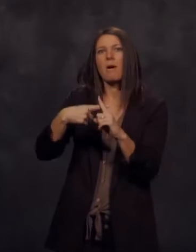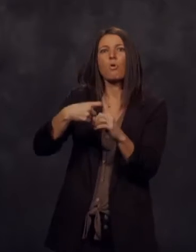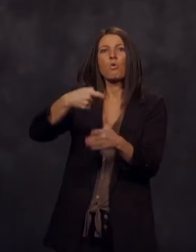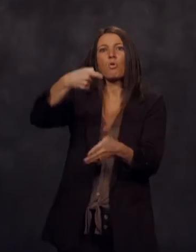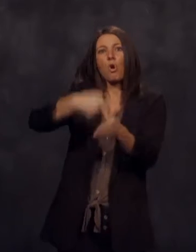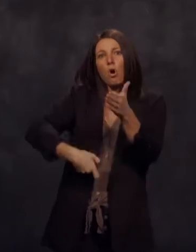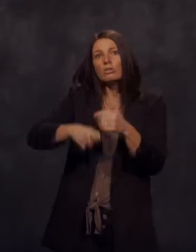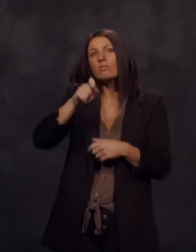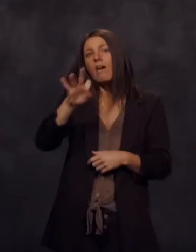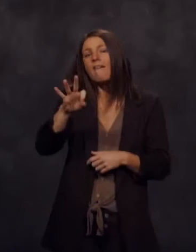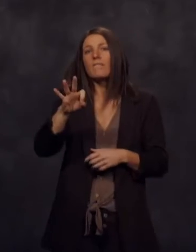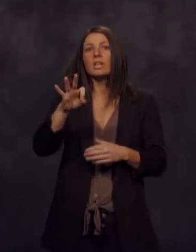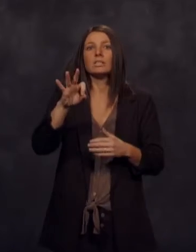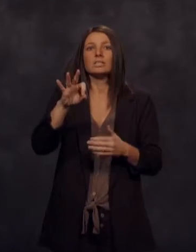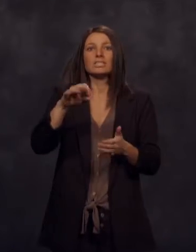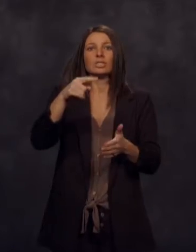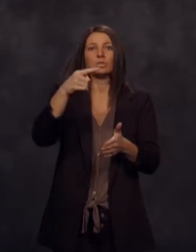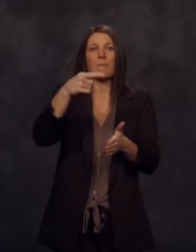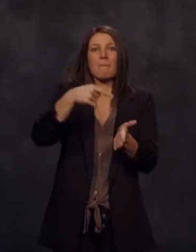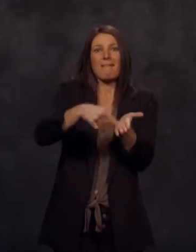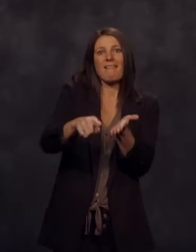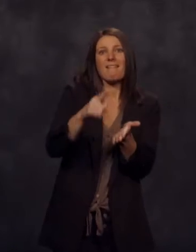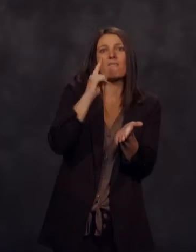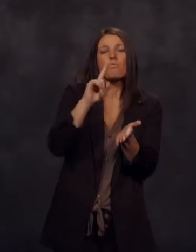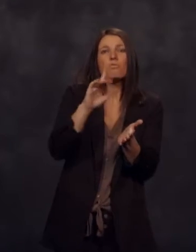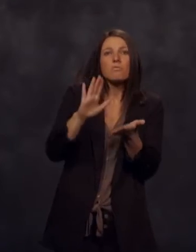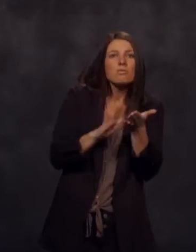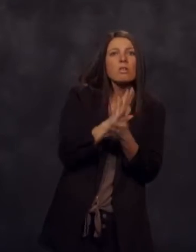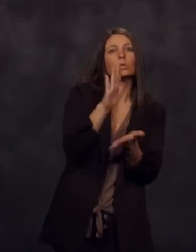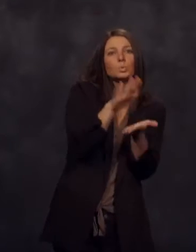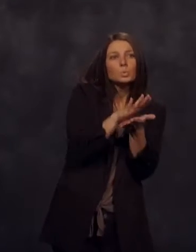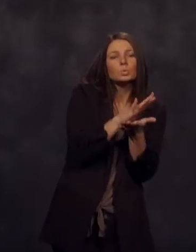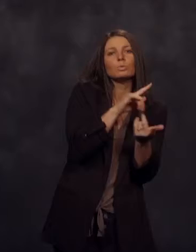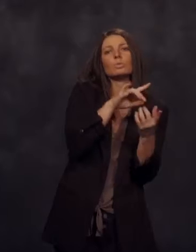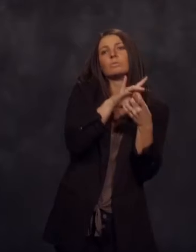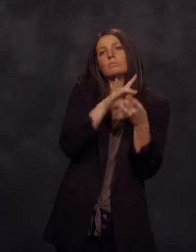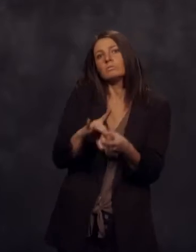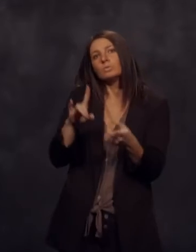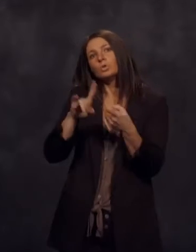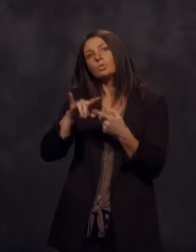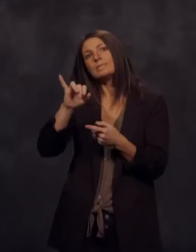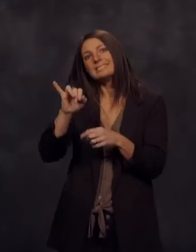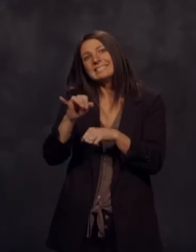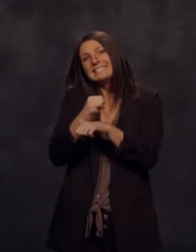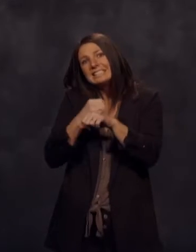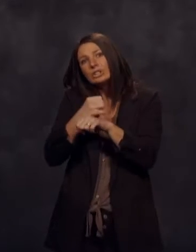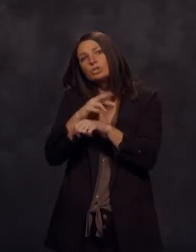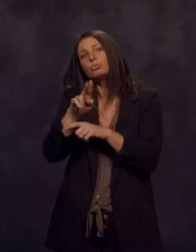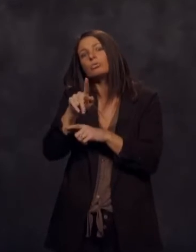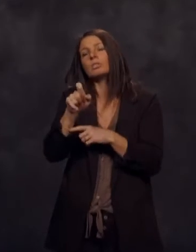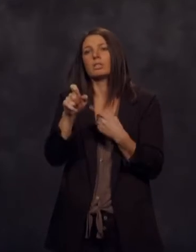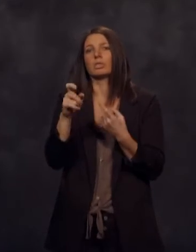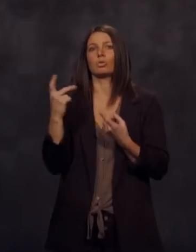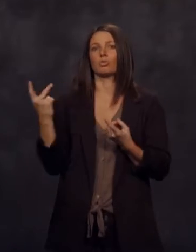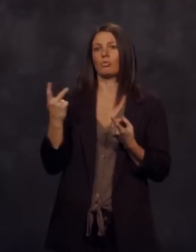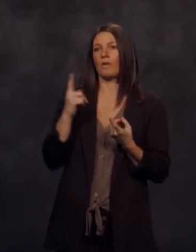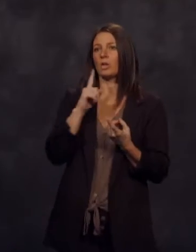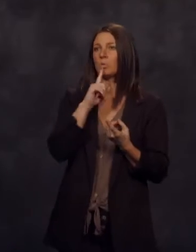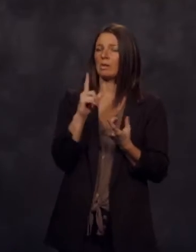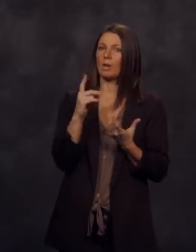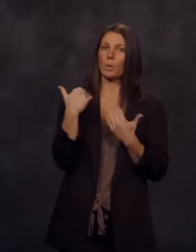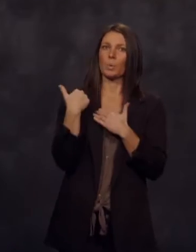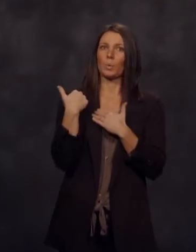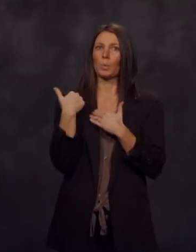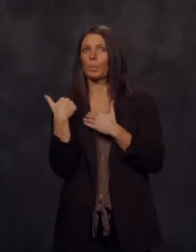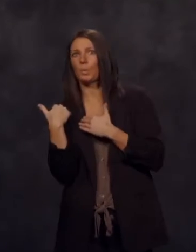tuition and the cost of student loan debt relative to interest rates. She and I both carry a hefty